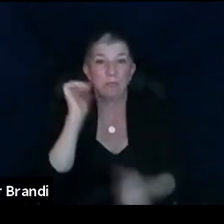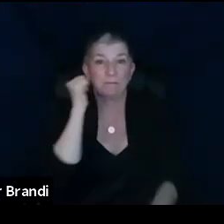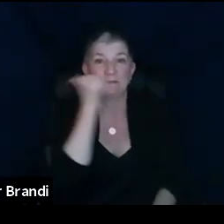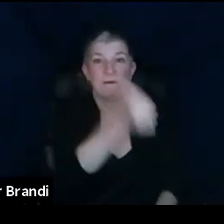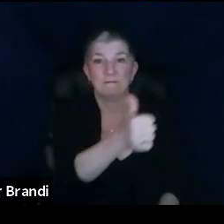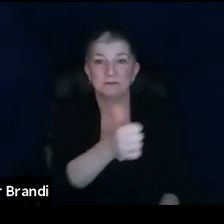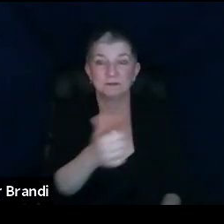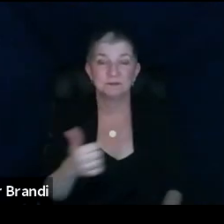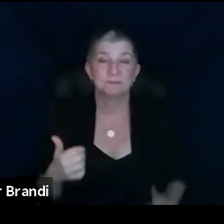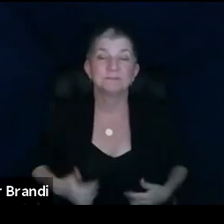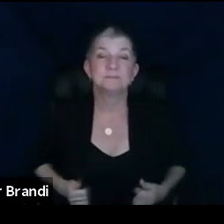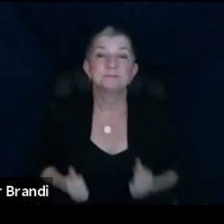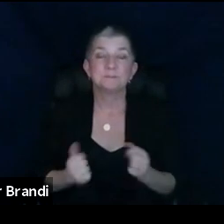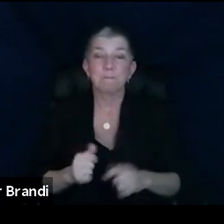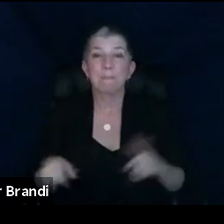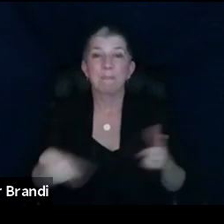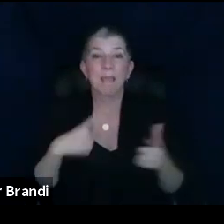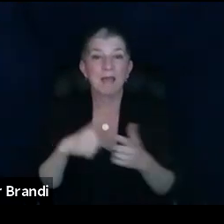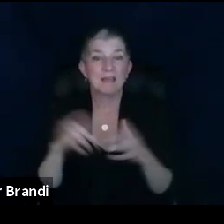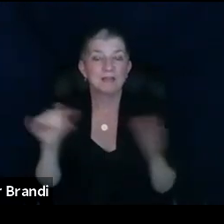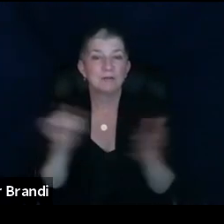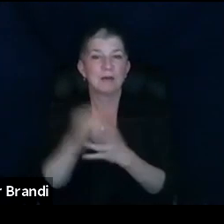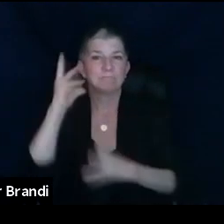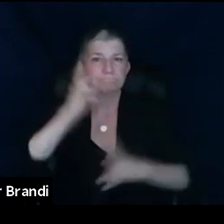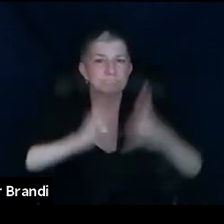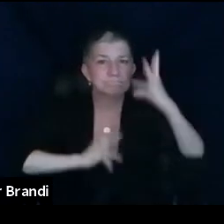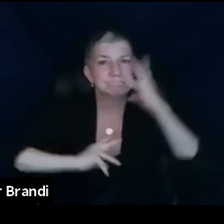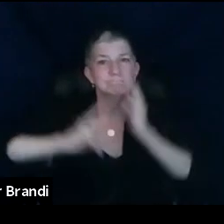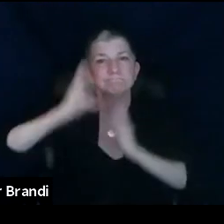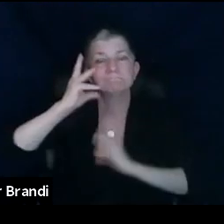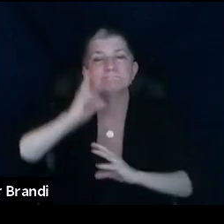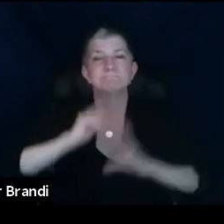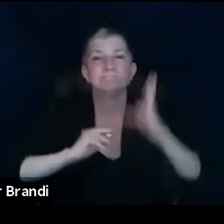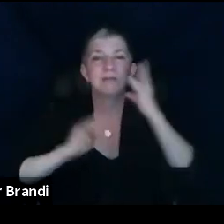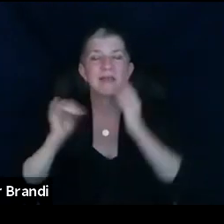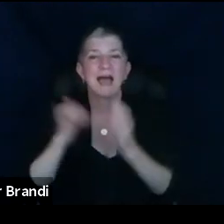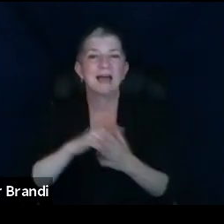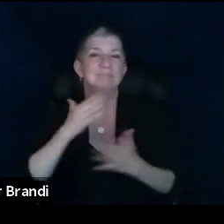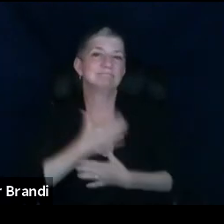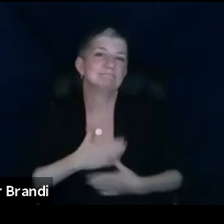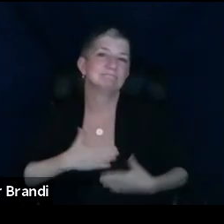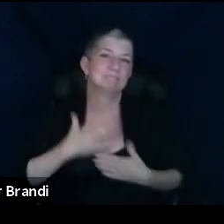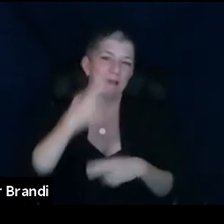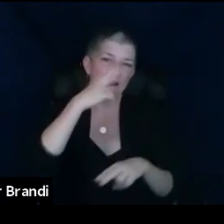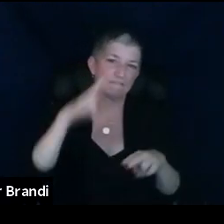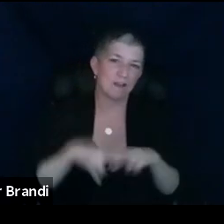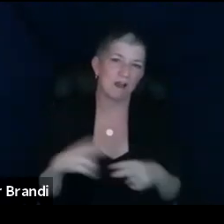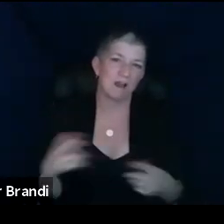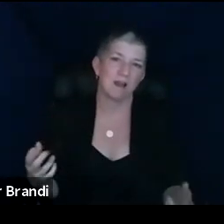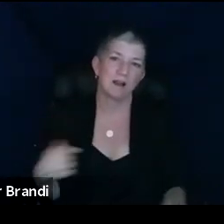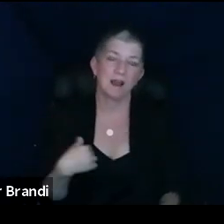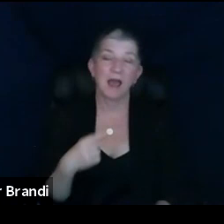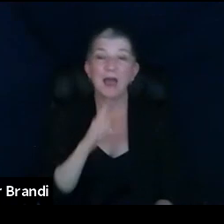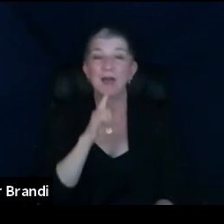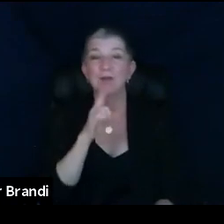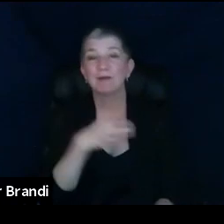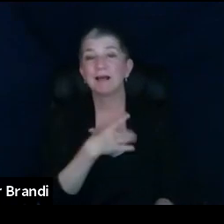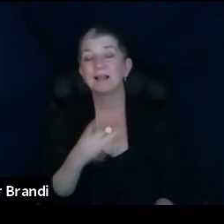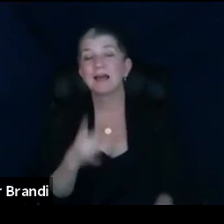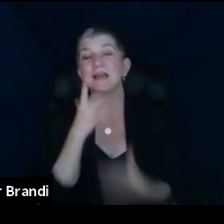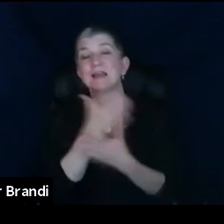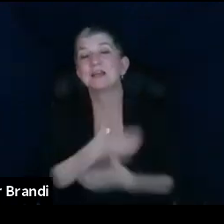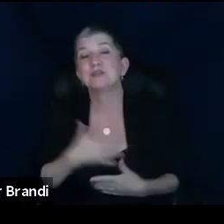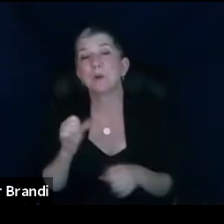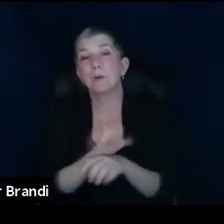volition, and to do it and experience that and just have a lot of fun. So I really enjoy working